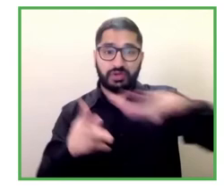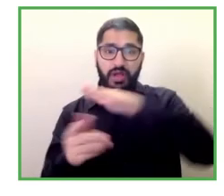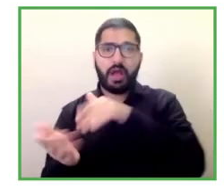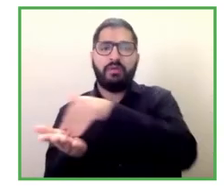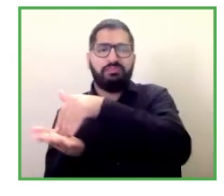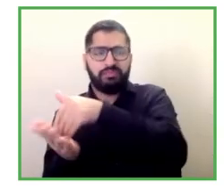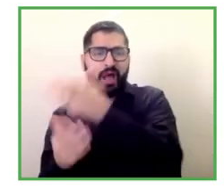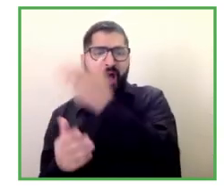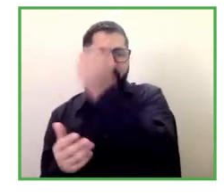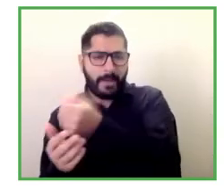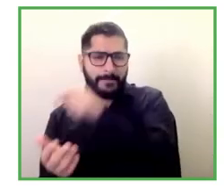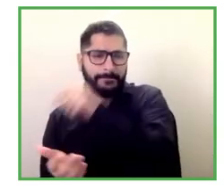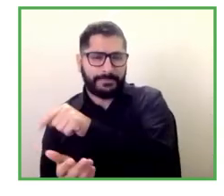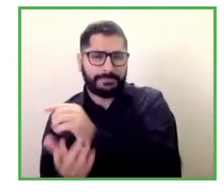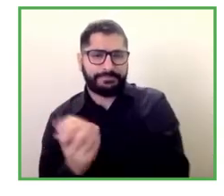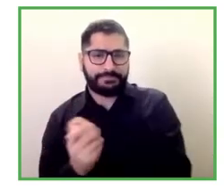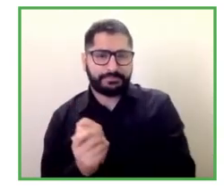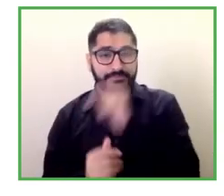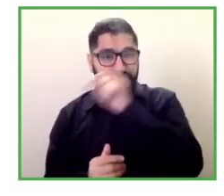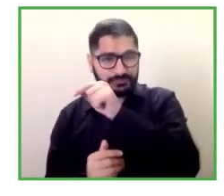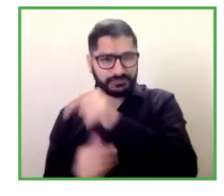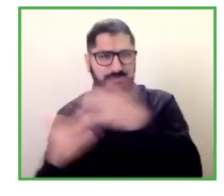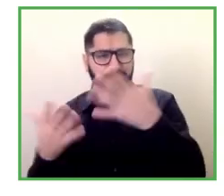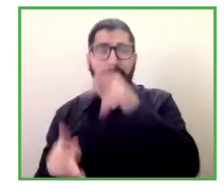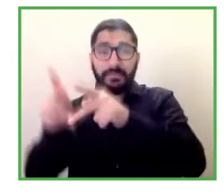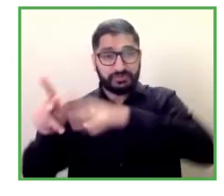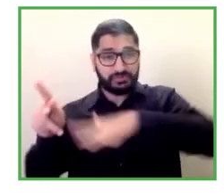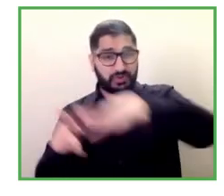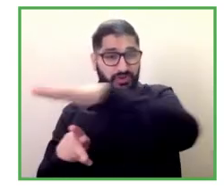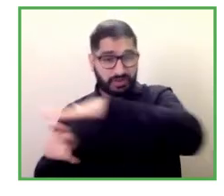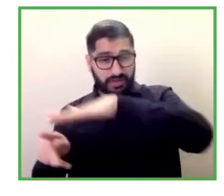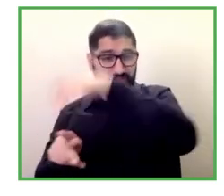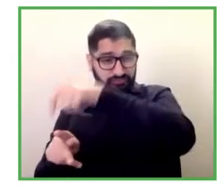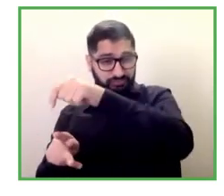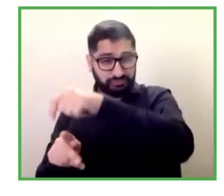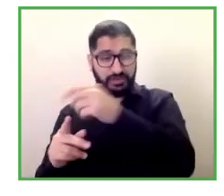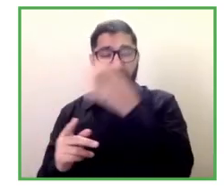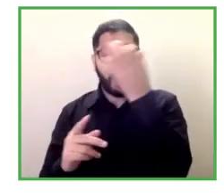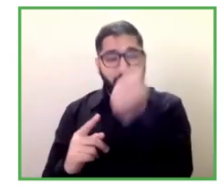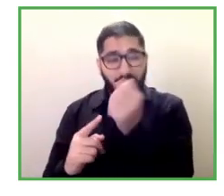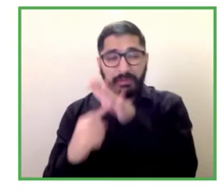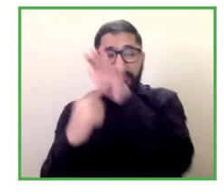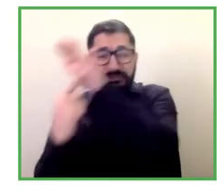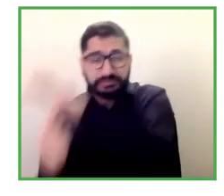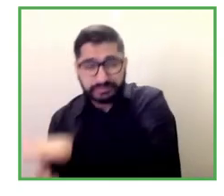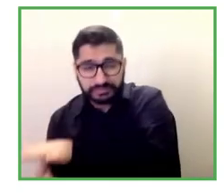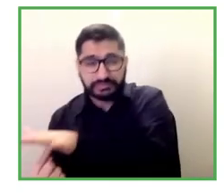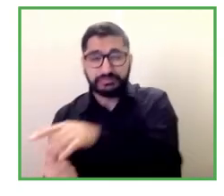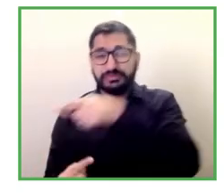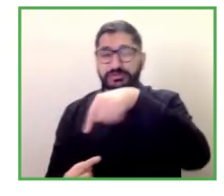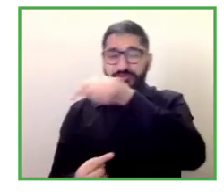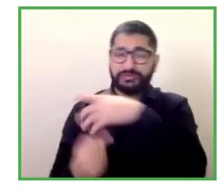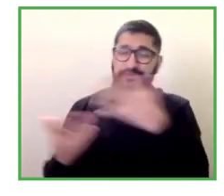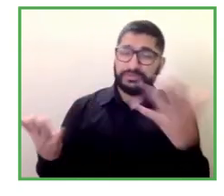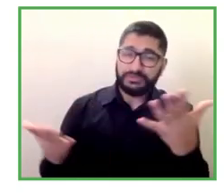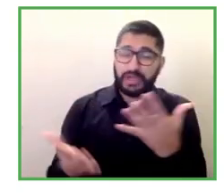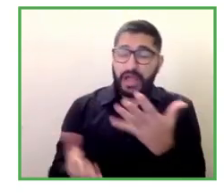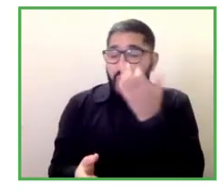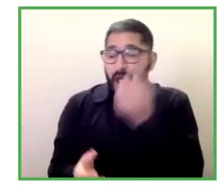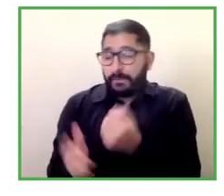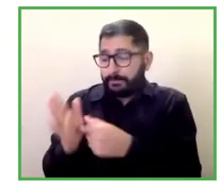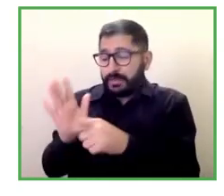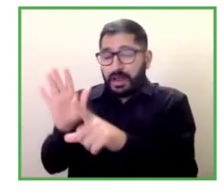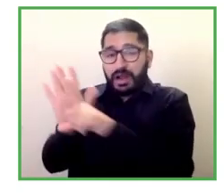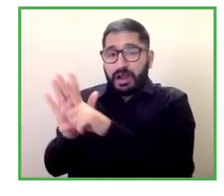people. Besides living in very marginated environments and they have irregular behaviors, they are very